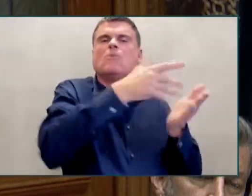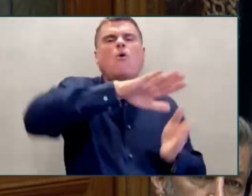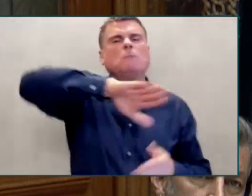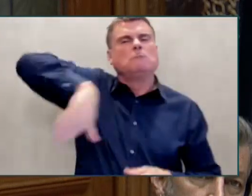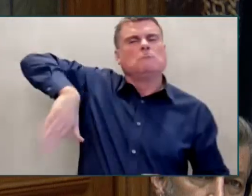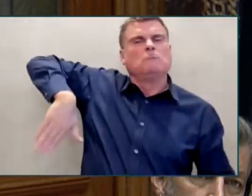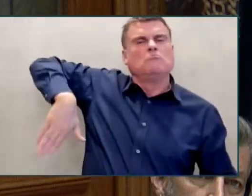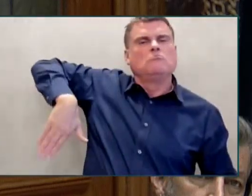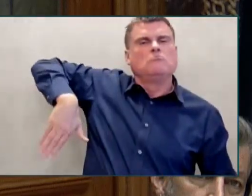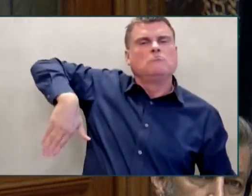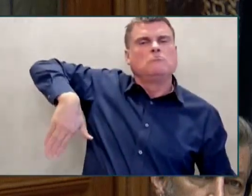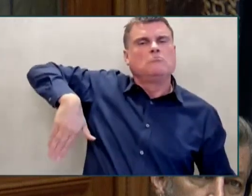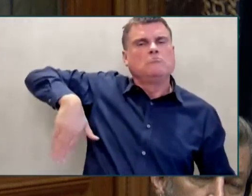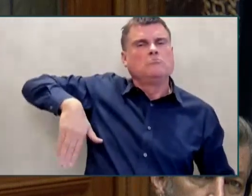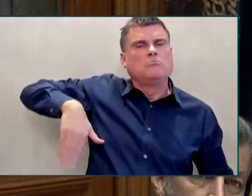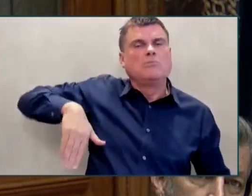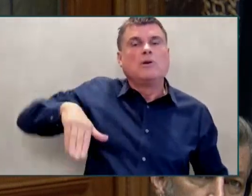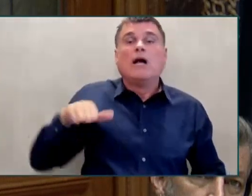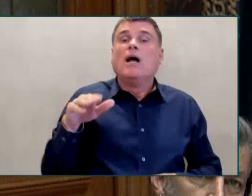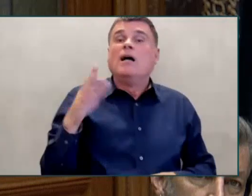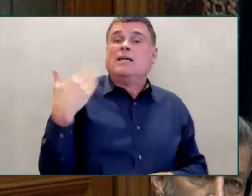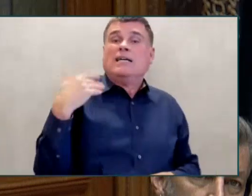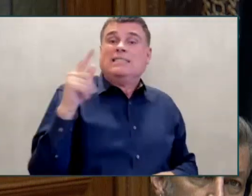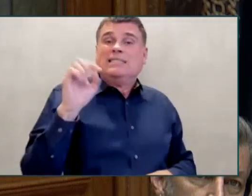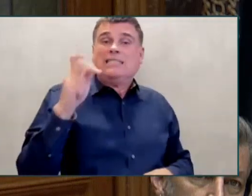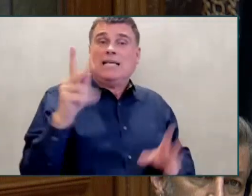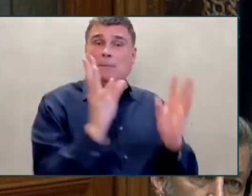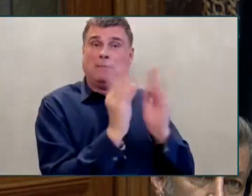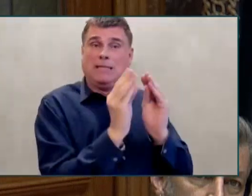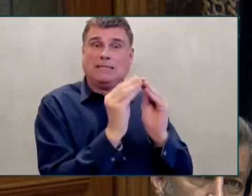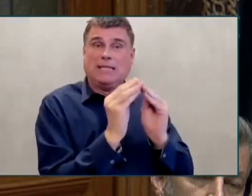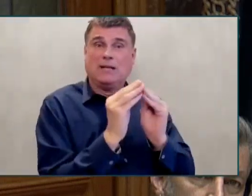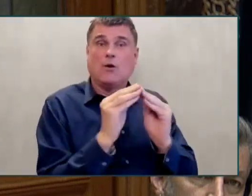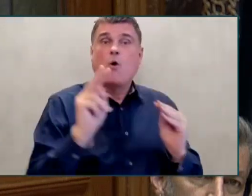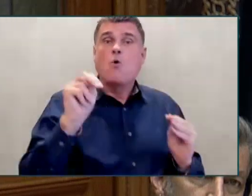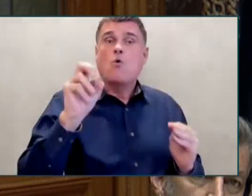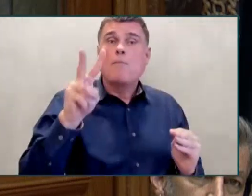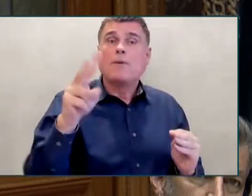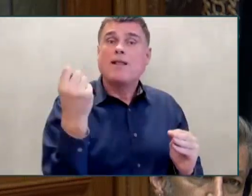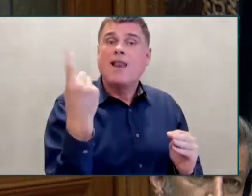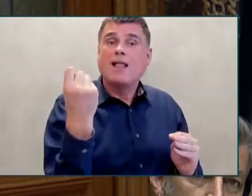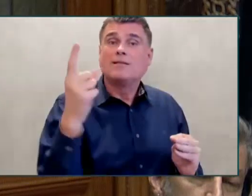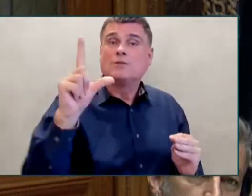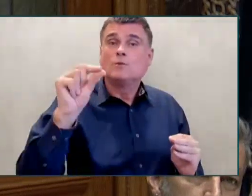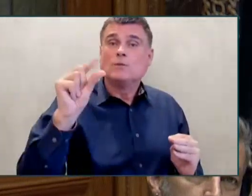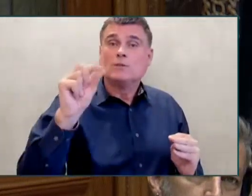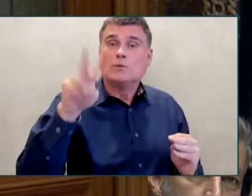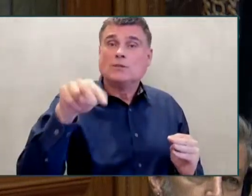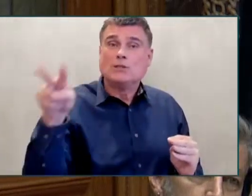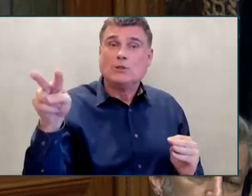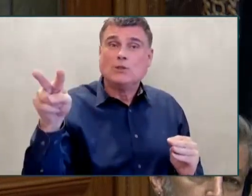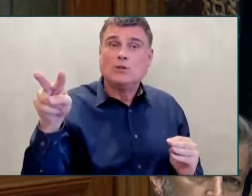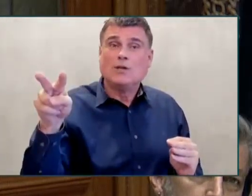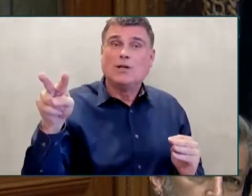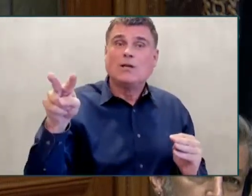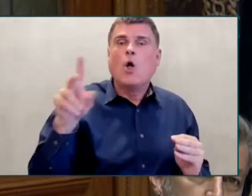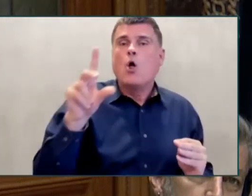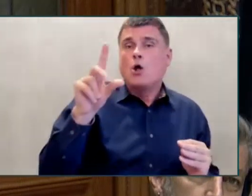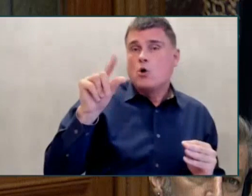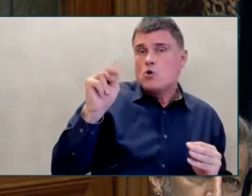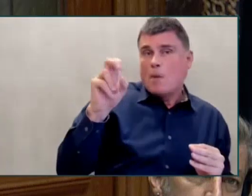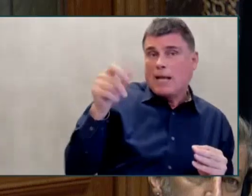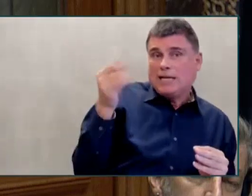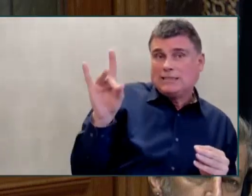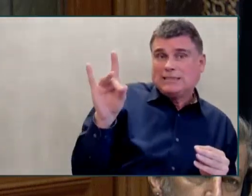2022. On November 18th, the former Premier stepped down, and by December, he was discussing with Teck